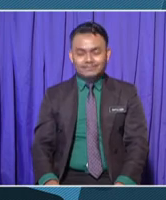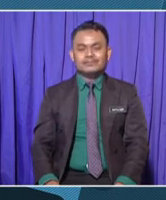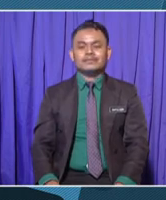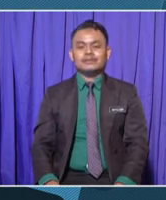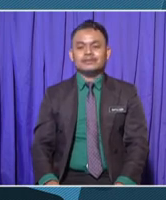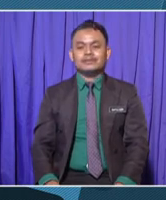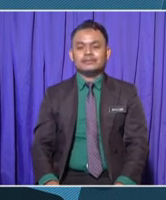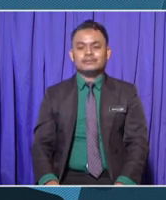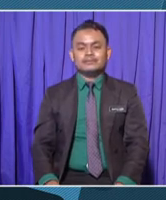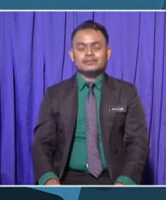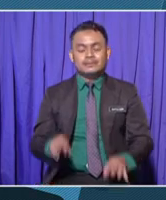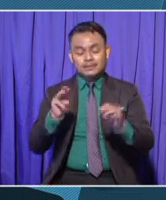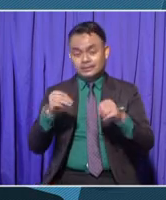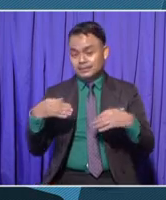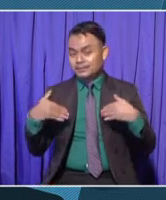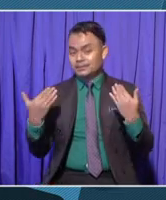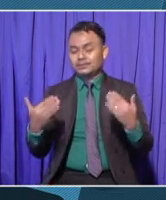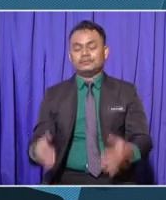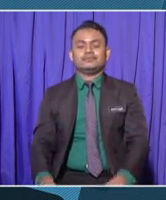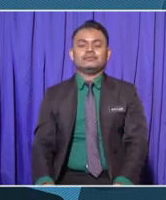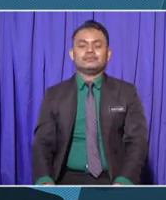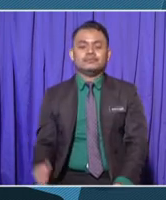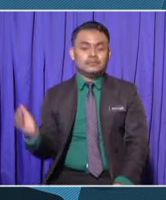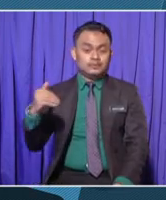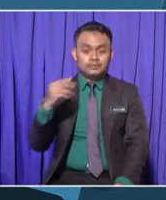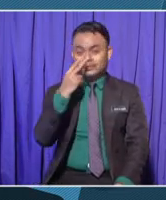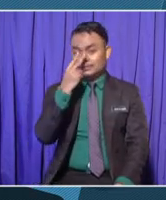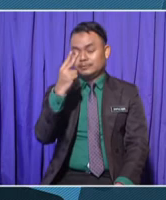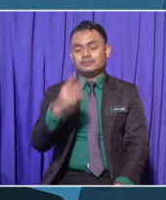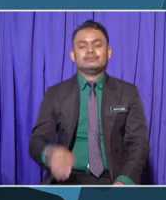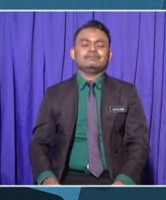It must be fun. Let's explore.